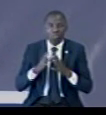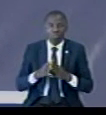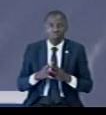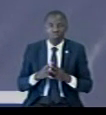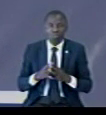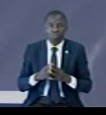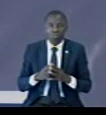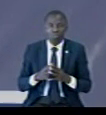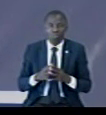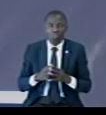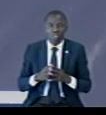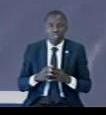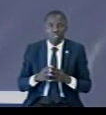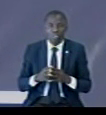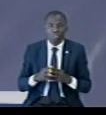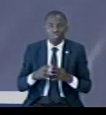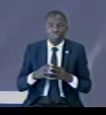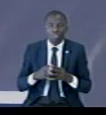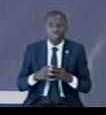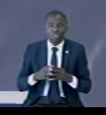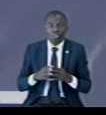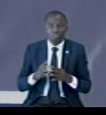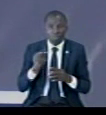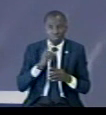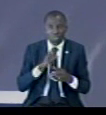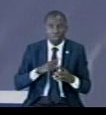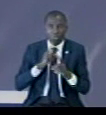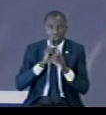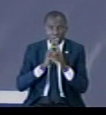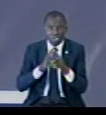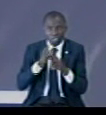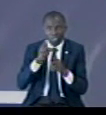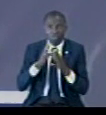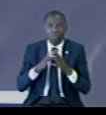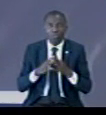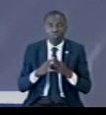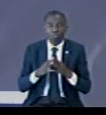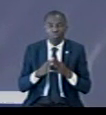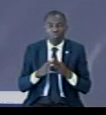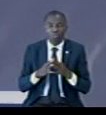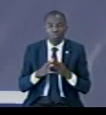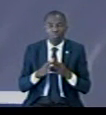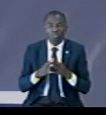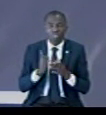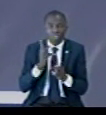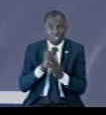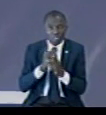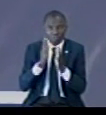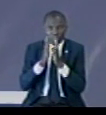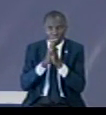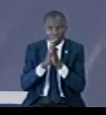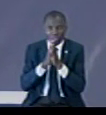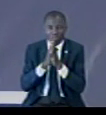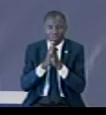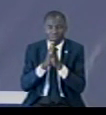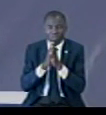Please ensure no one is omitted. Our online convert, don't forget, fill